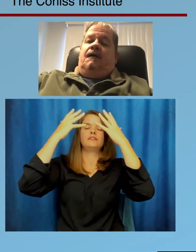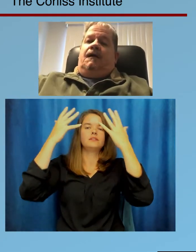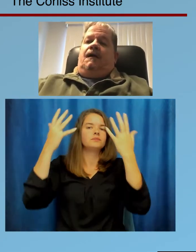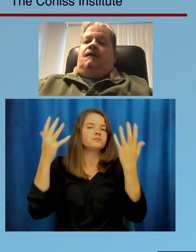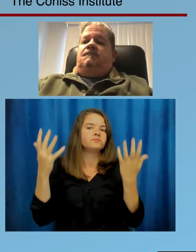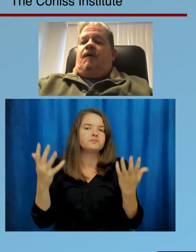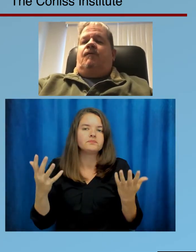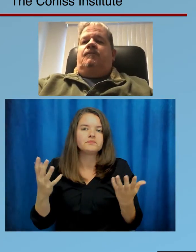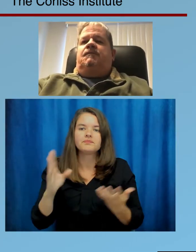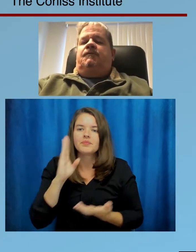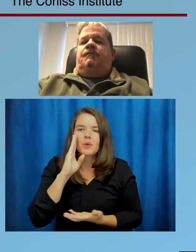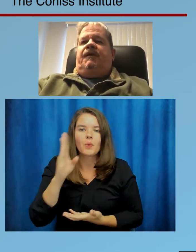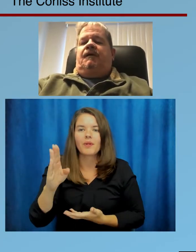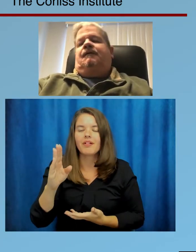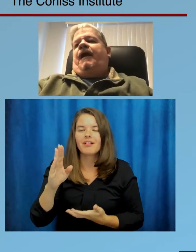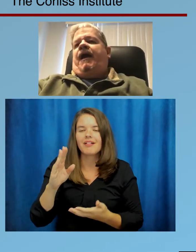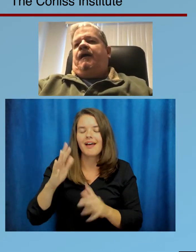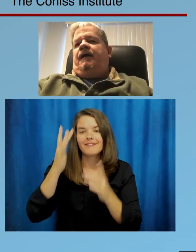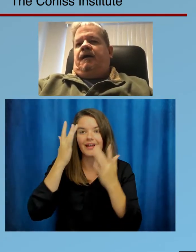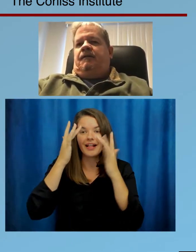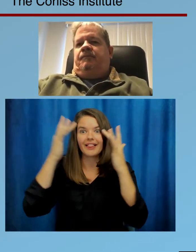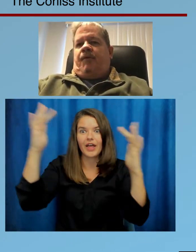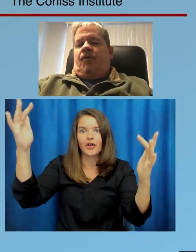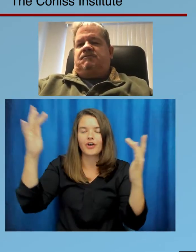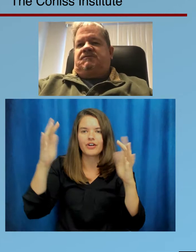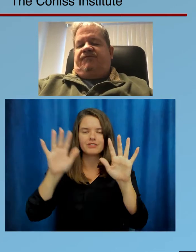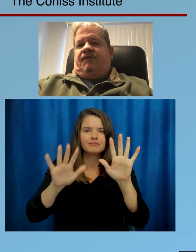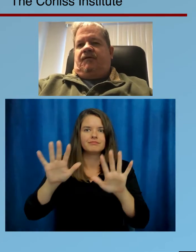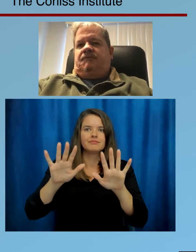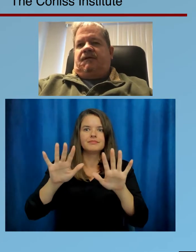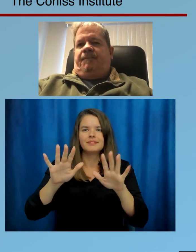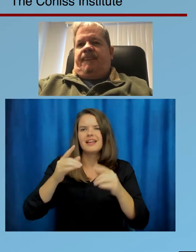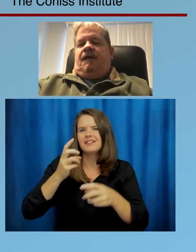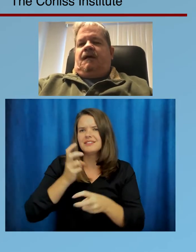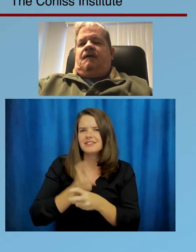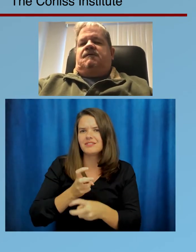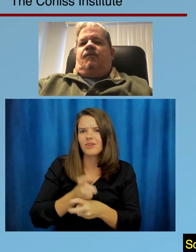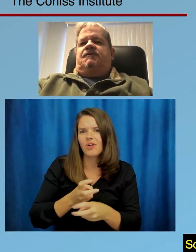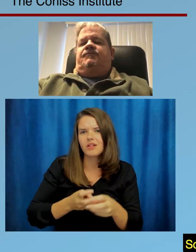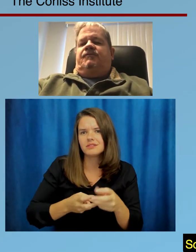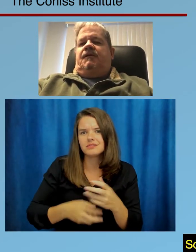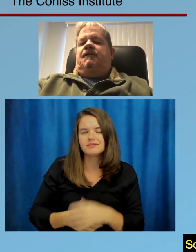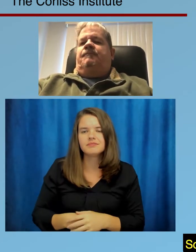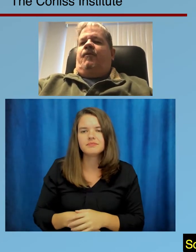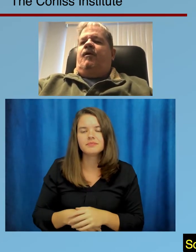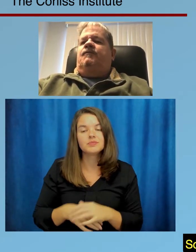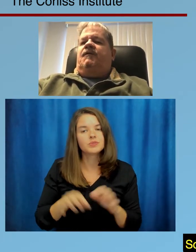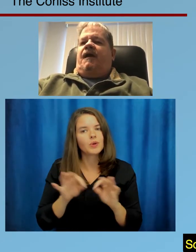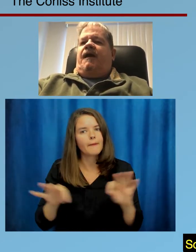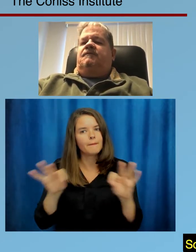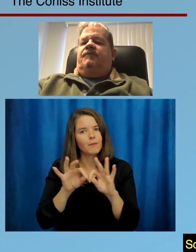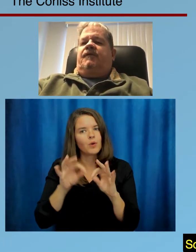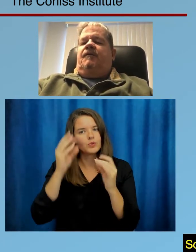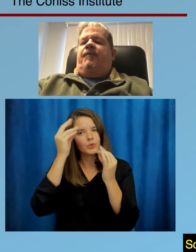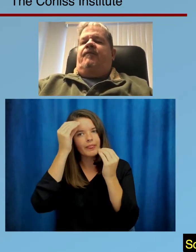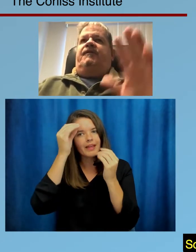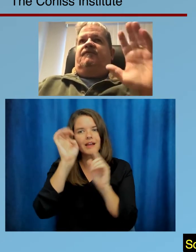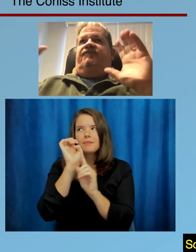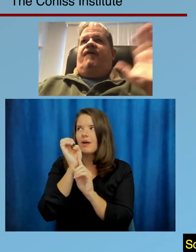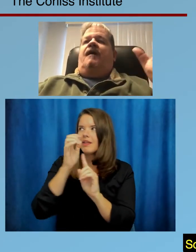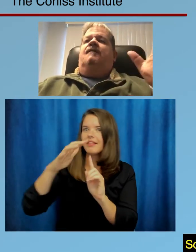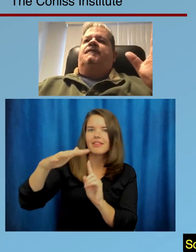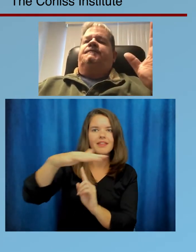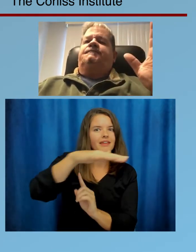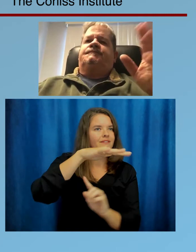head is going to be a glare and pose difficulty. So it's really important with that to think about